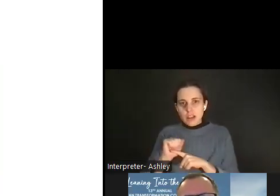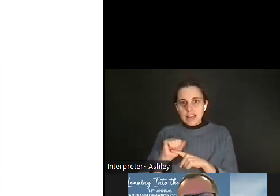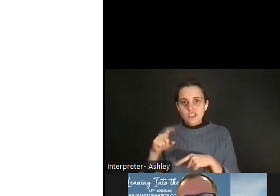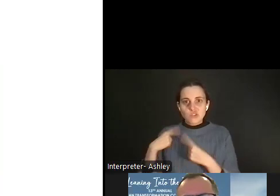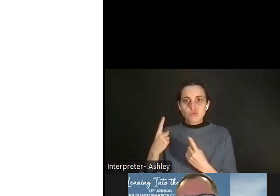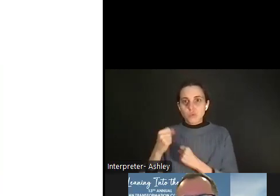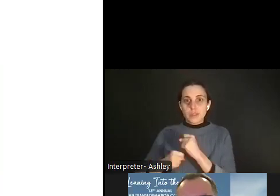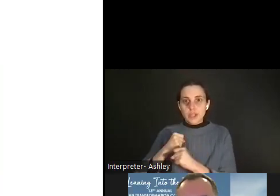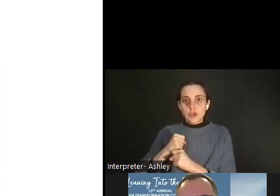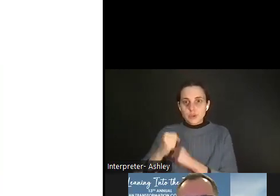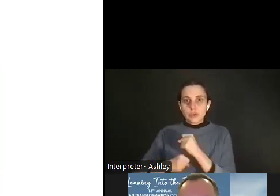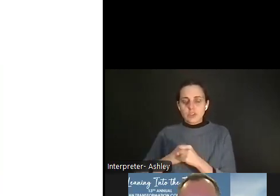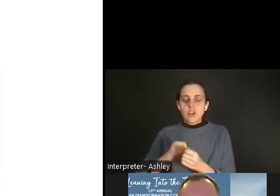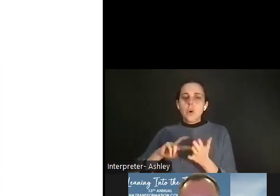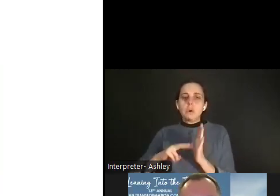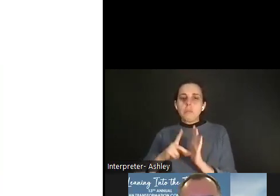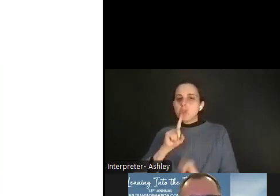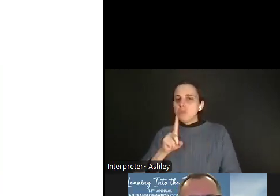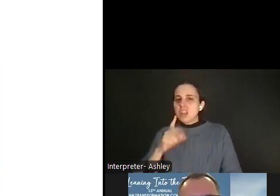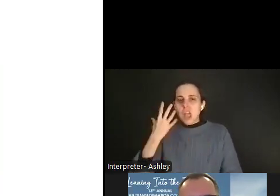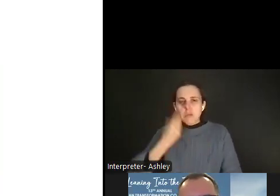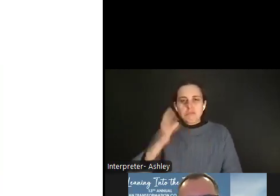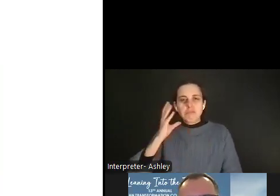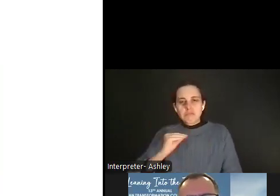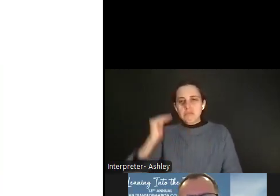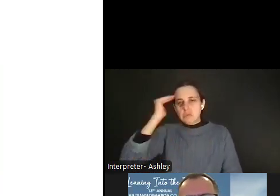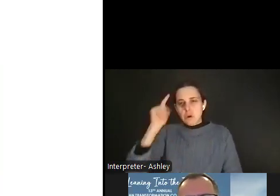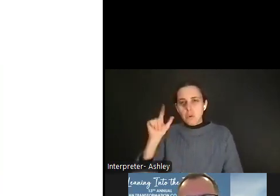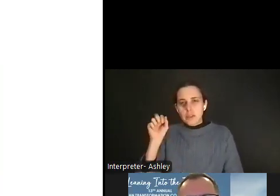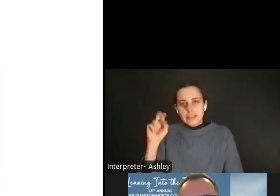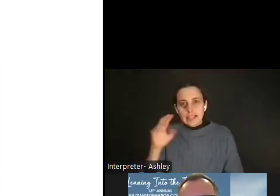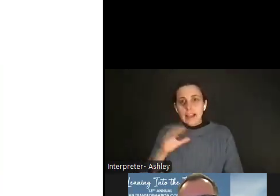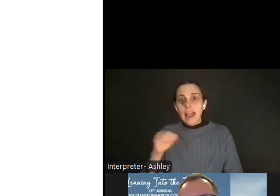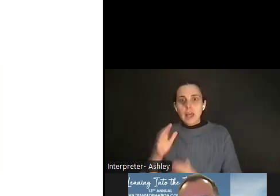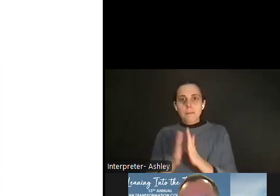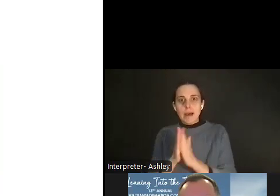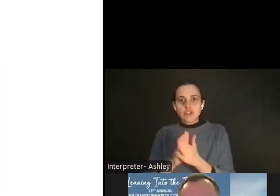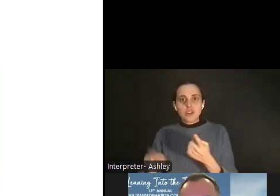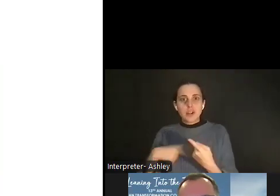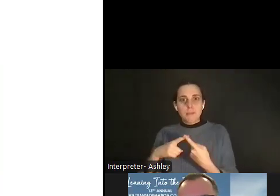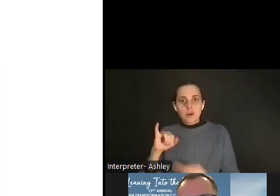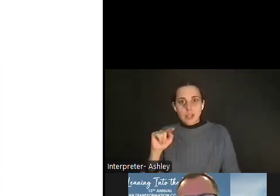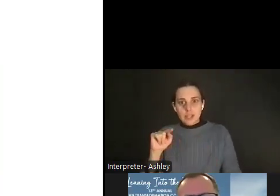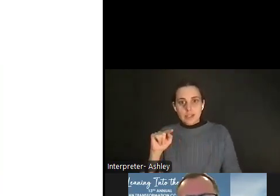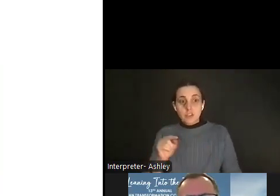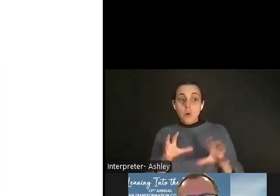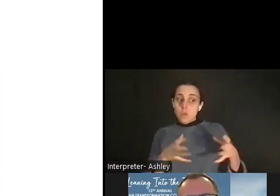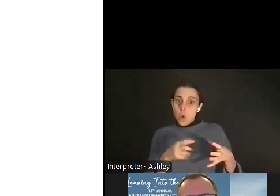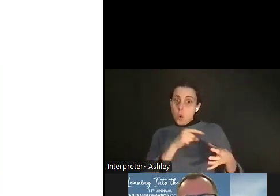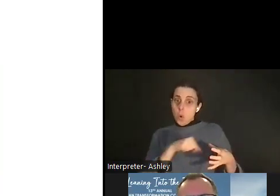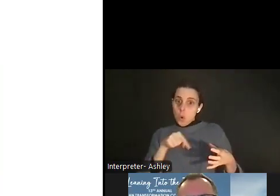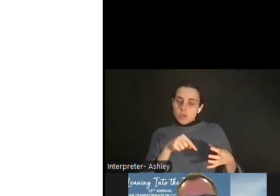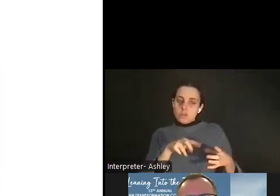extremely well versed in Lean, and they're passionate about Lean. And so we assigned a mentor to